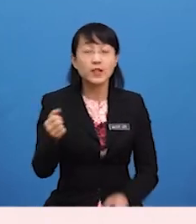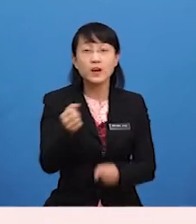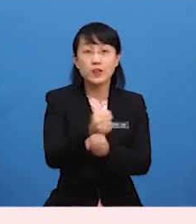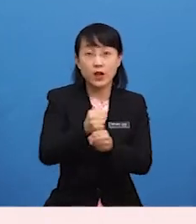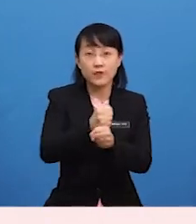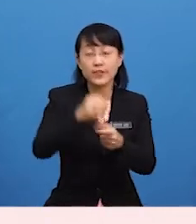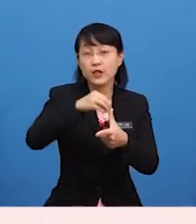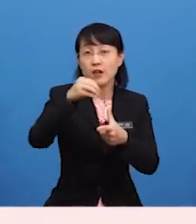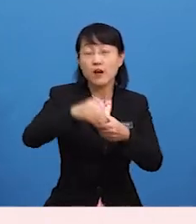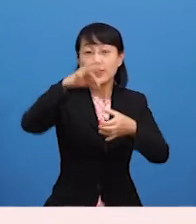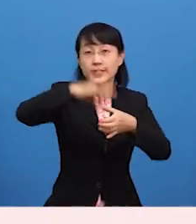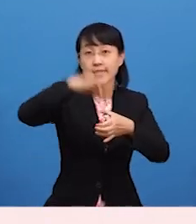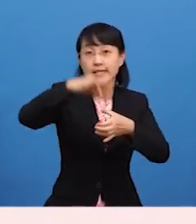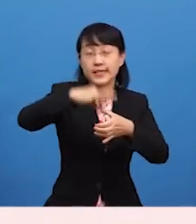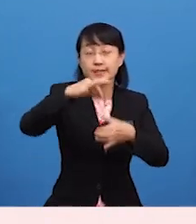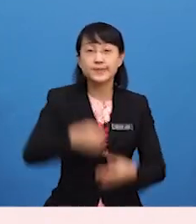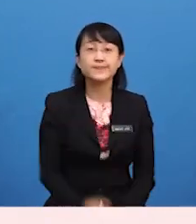tea?